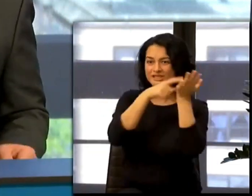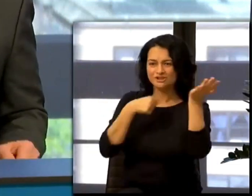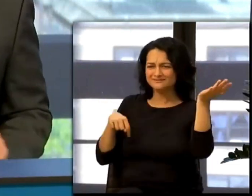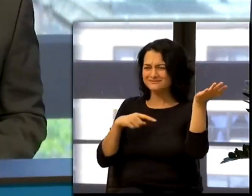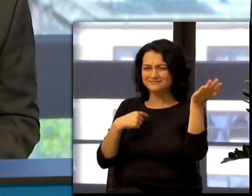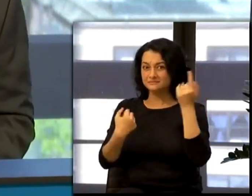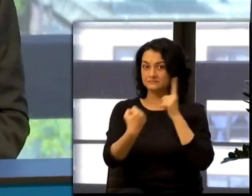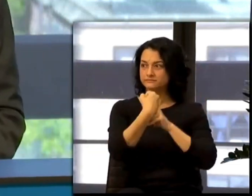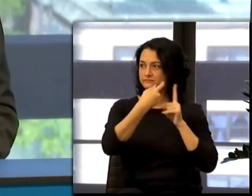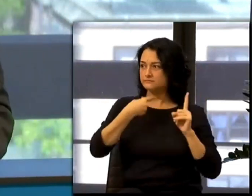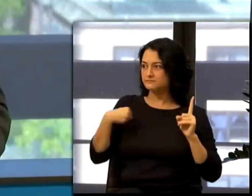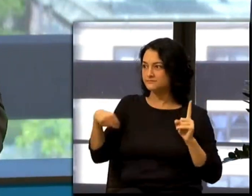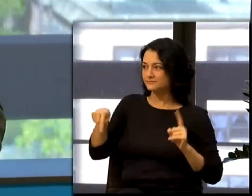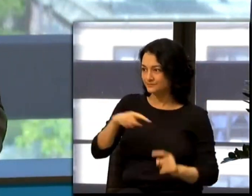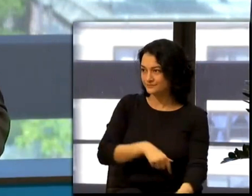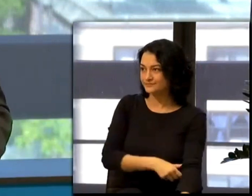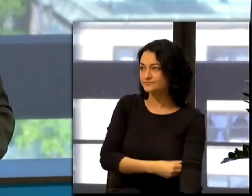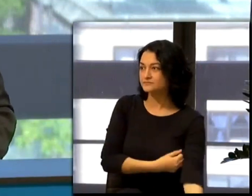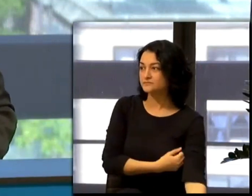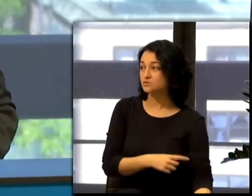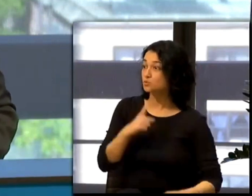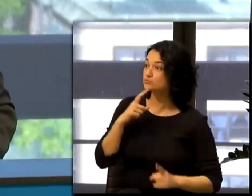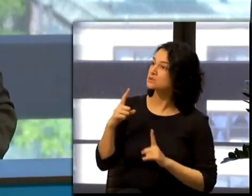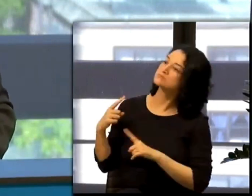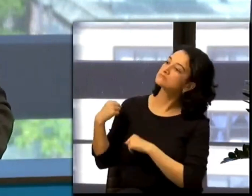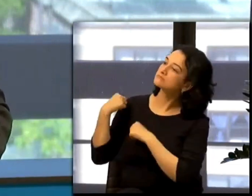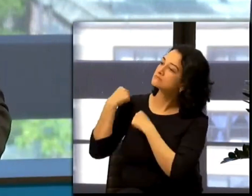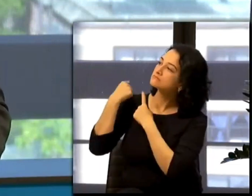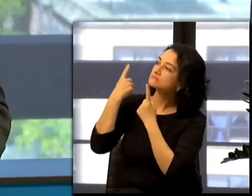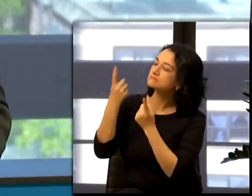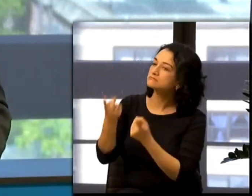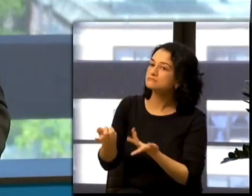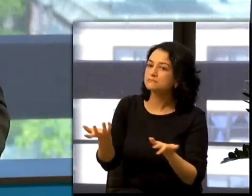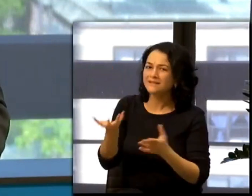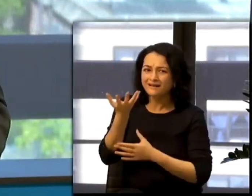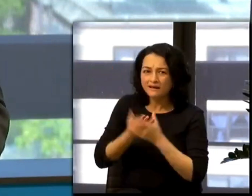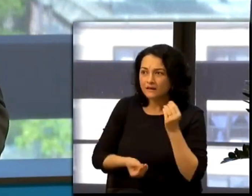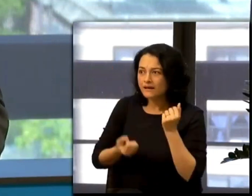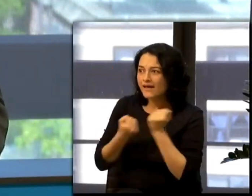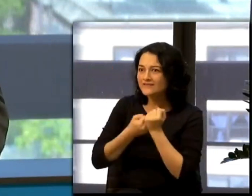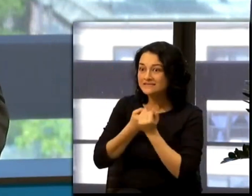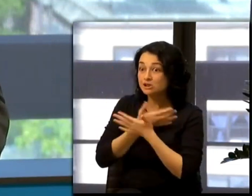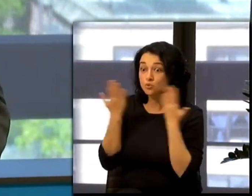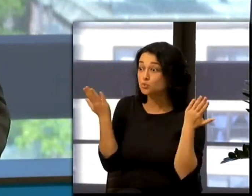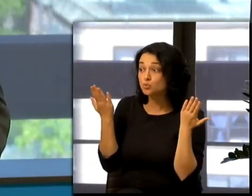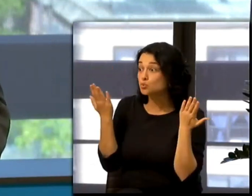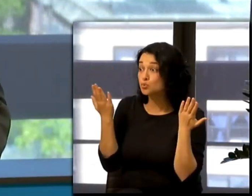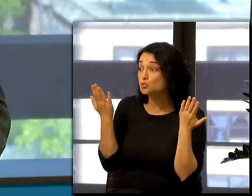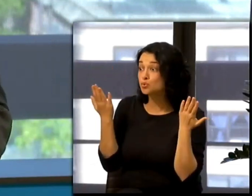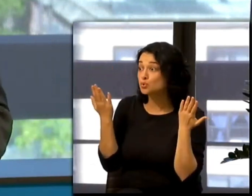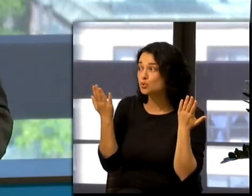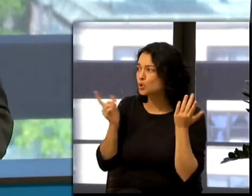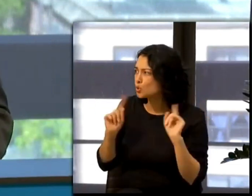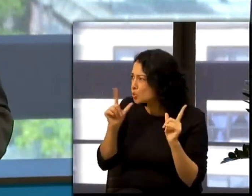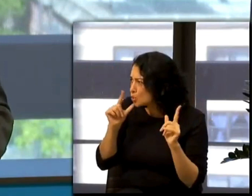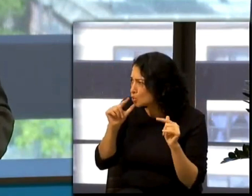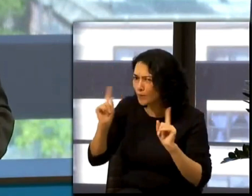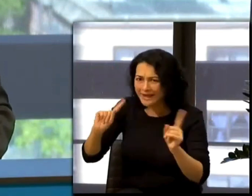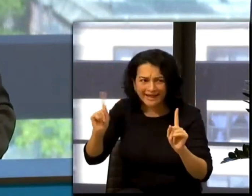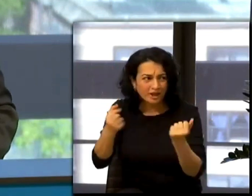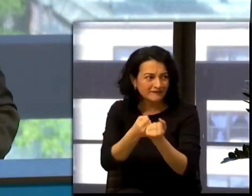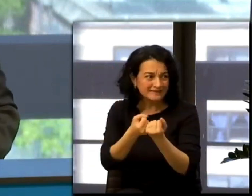on aging issues. And this lack of focus prevents many advocacy efforts from recognizing and challenging the